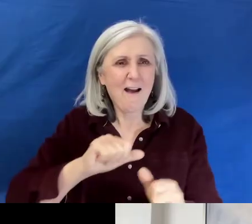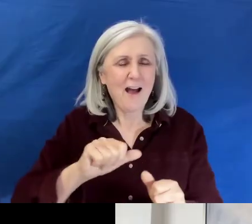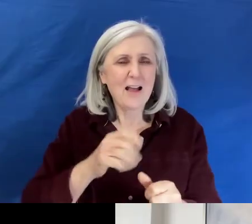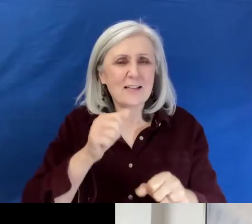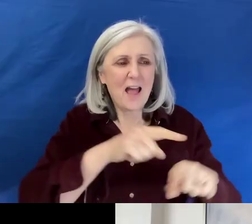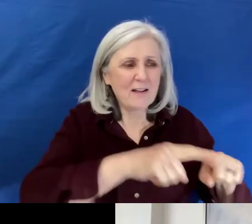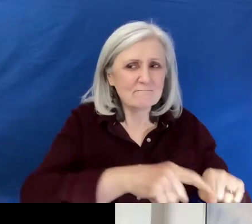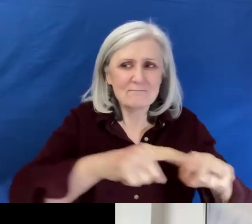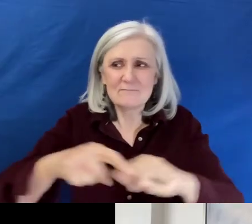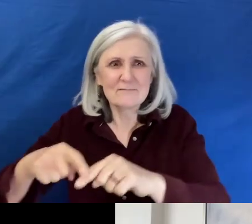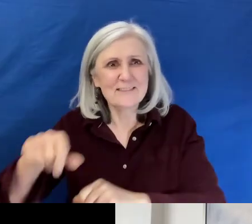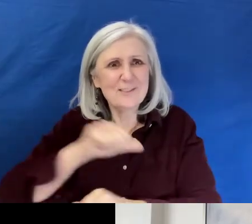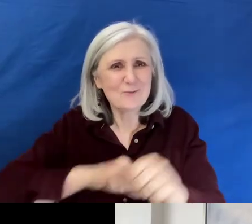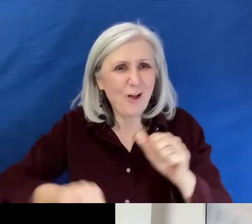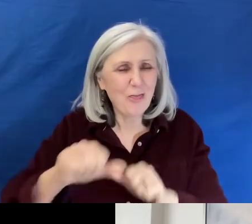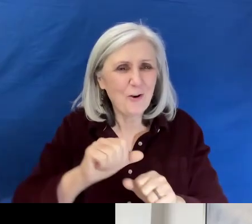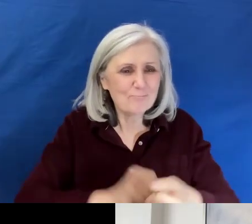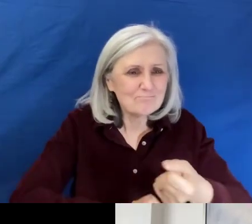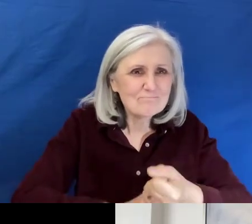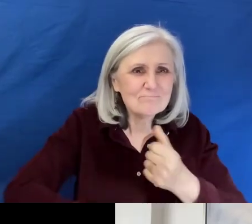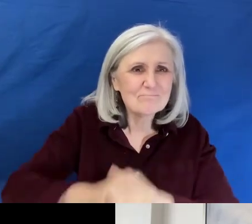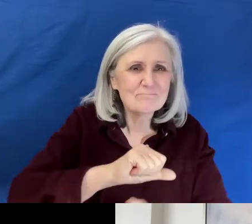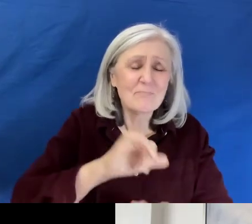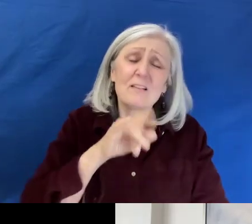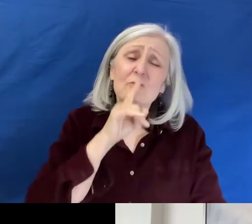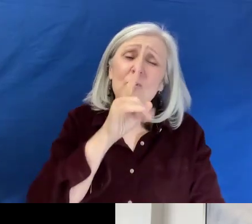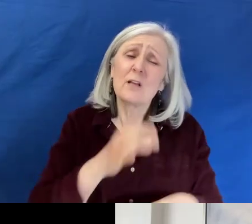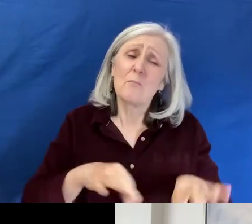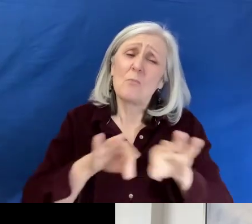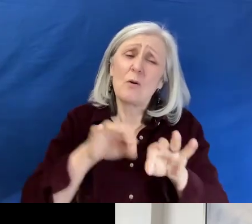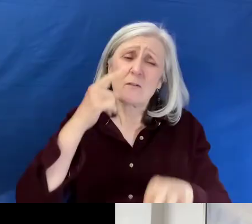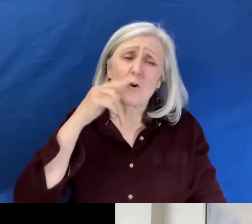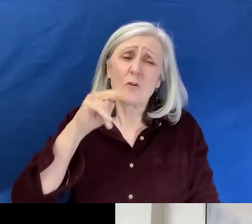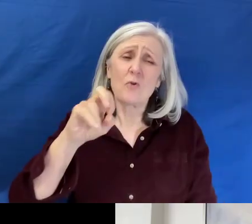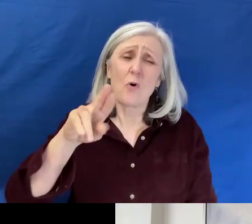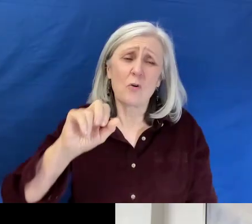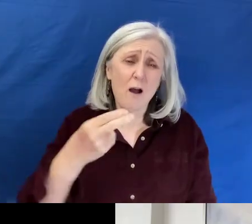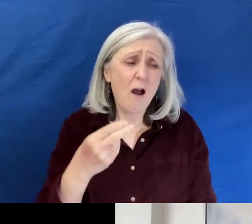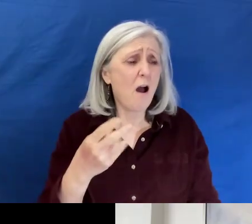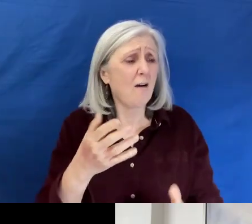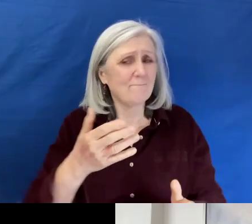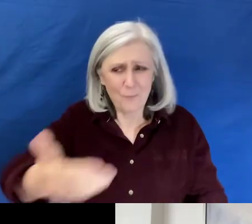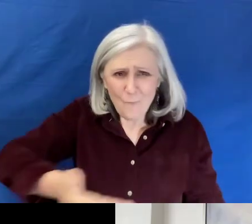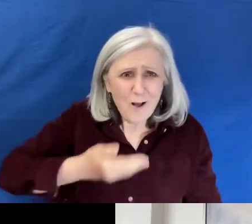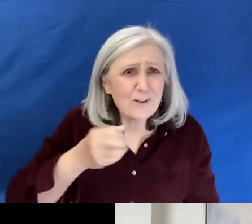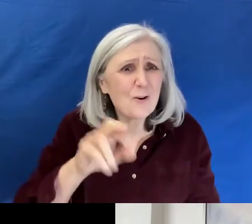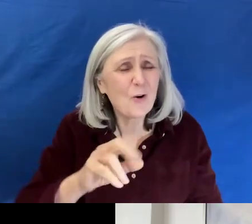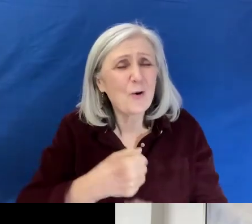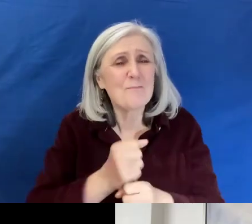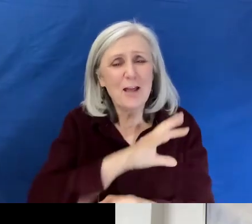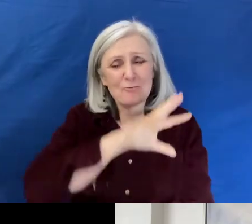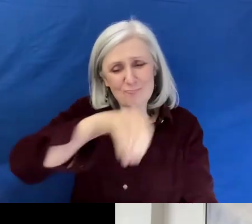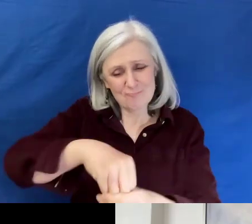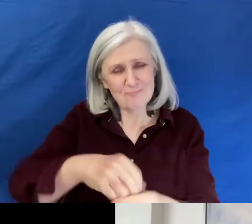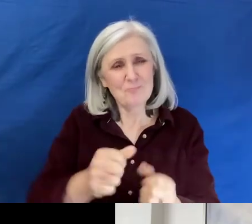think that really is important for Nora. And they immediately welcome her and make her a part of Brookfield. And